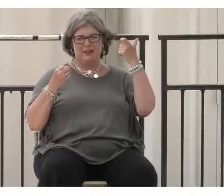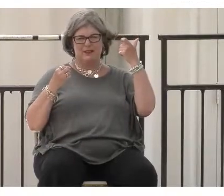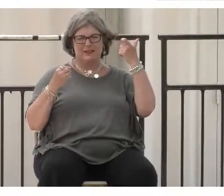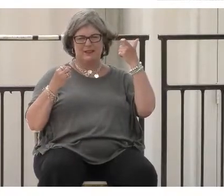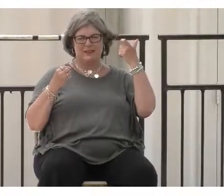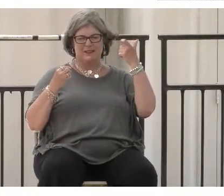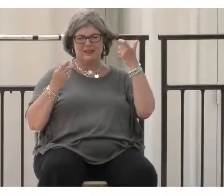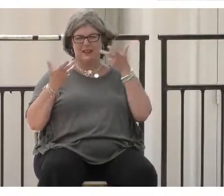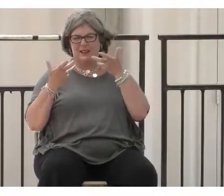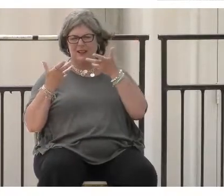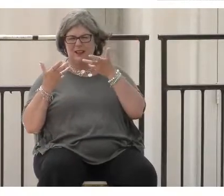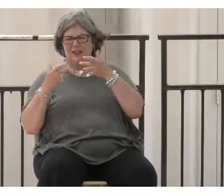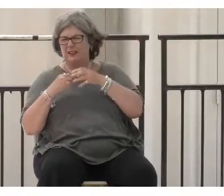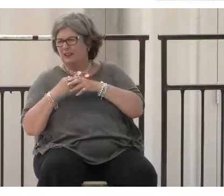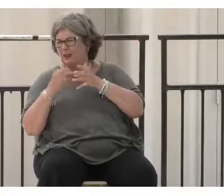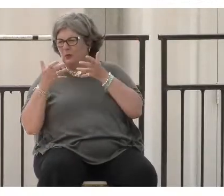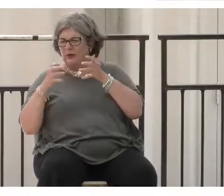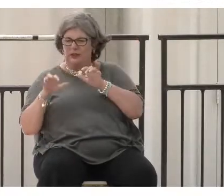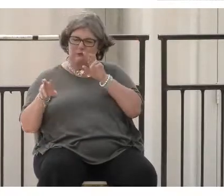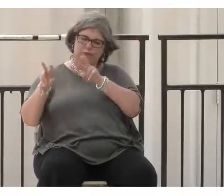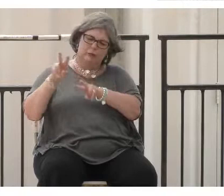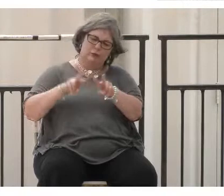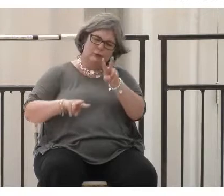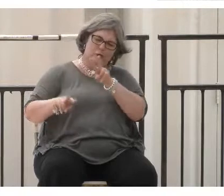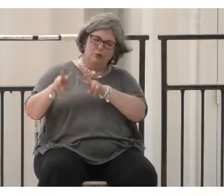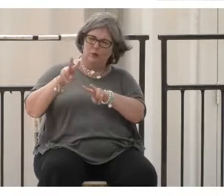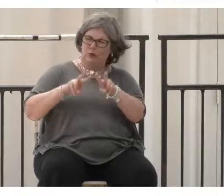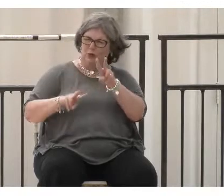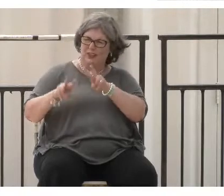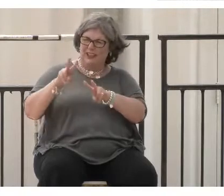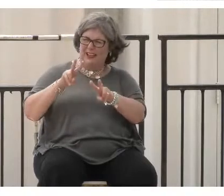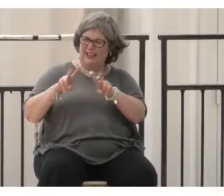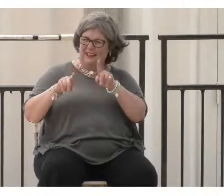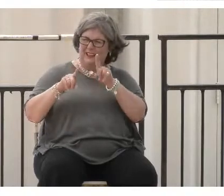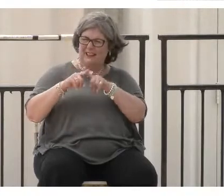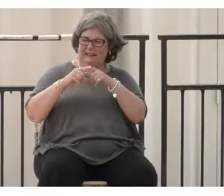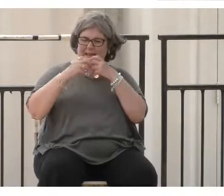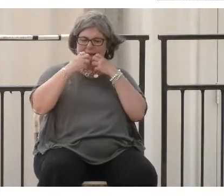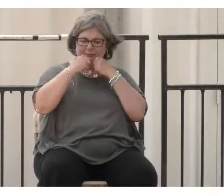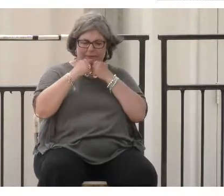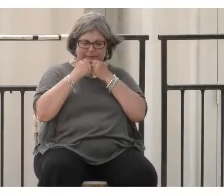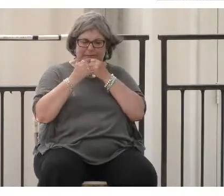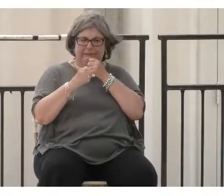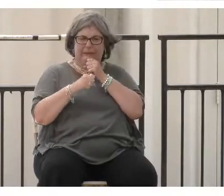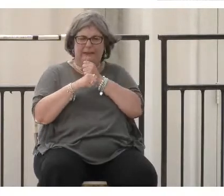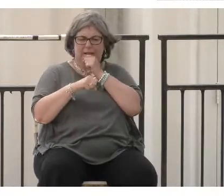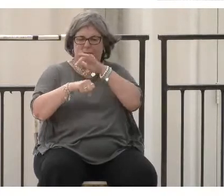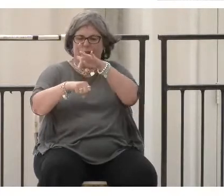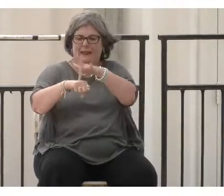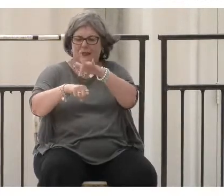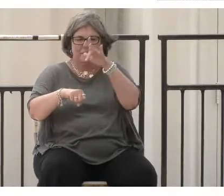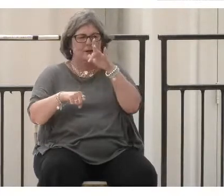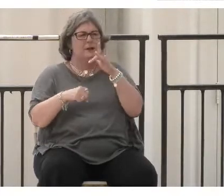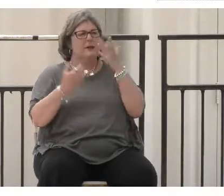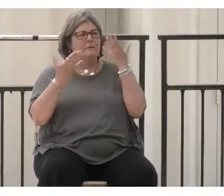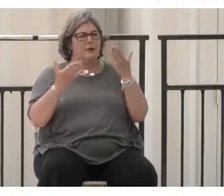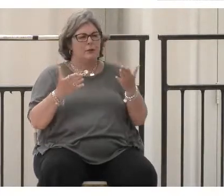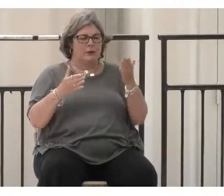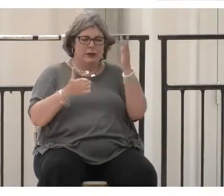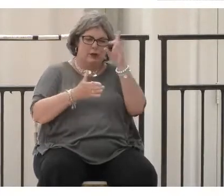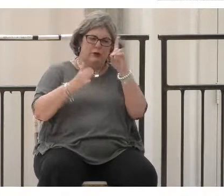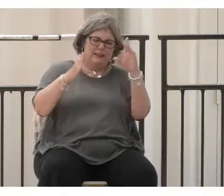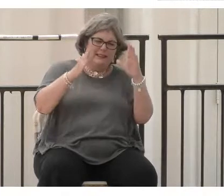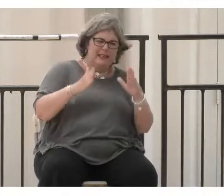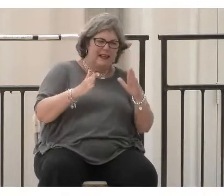is look at it in almost like a precious object that shouldn't be touched. We're designers, we're